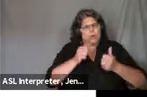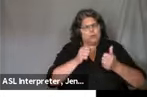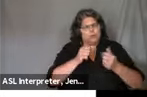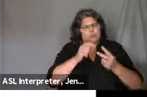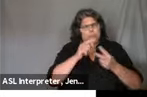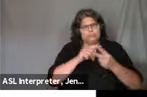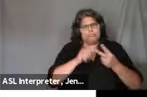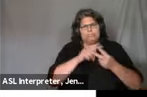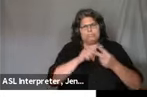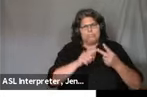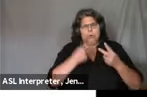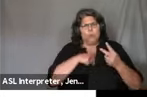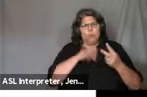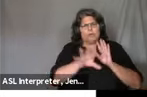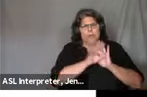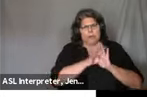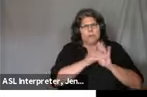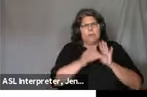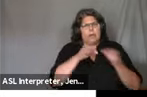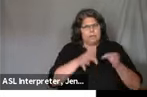why.